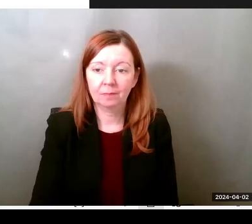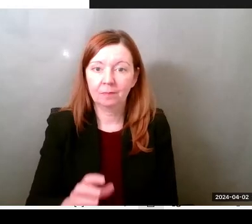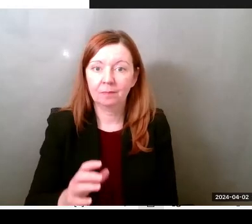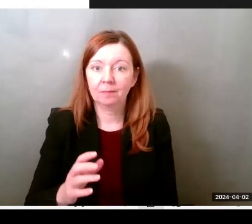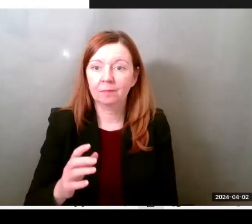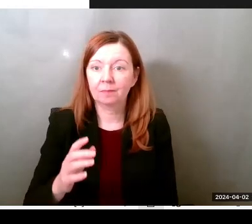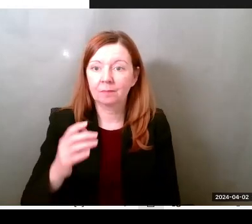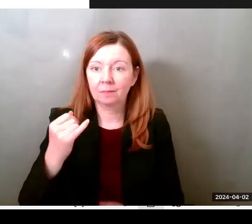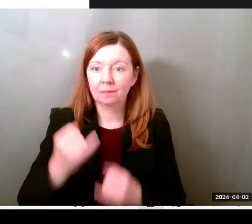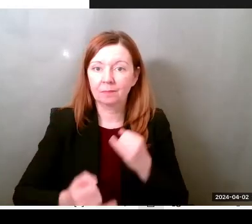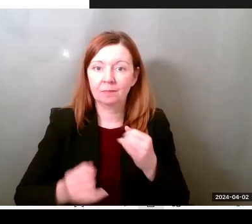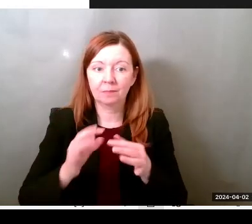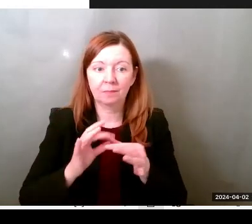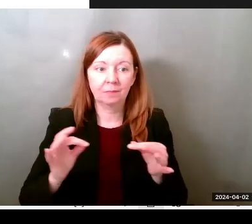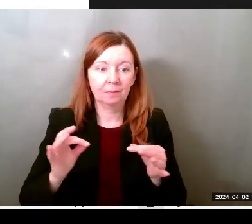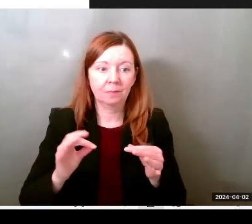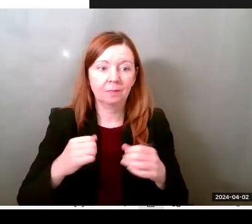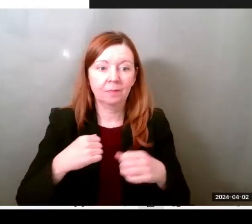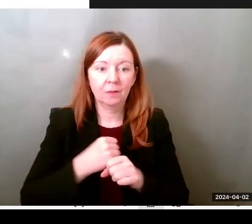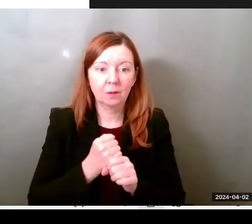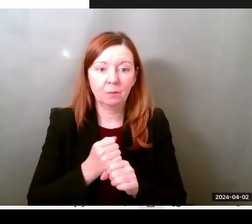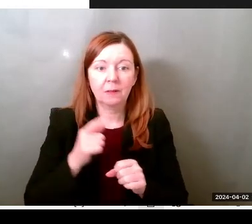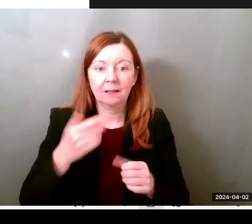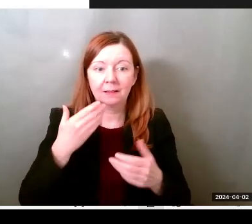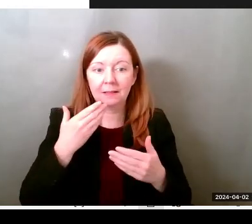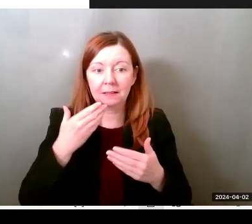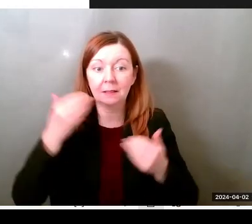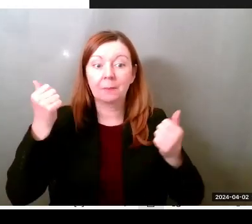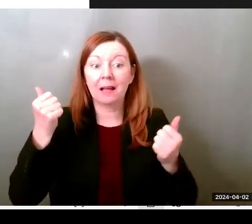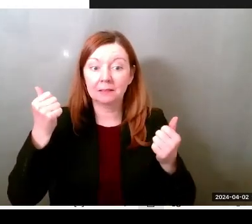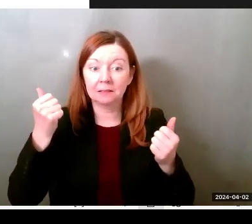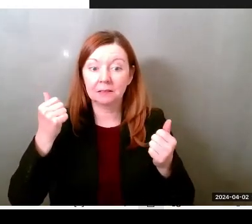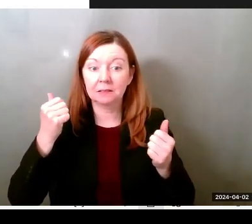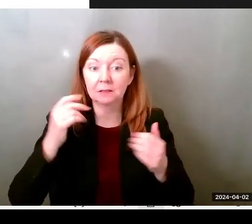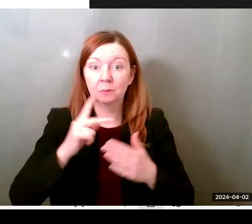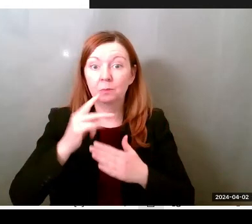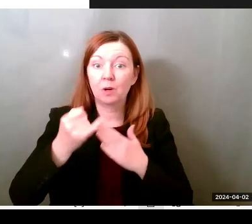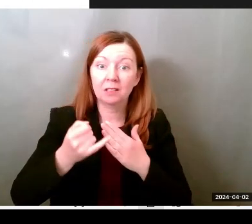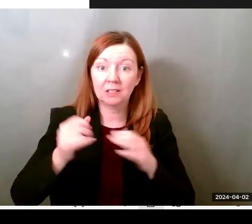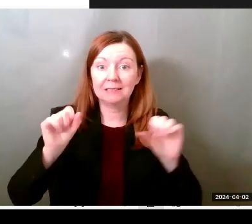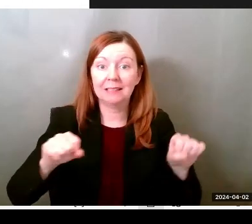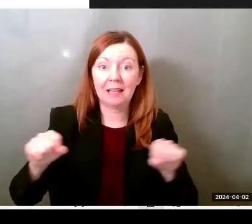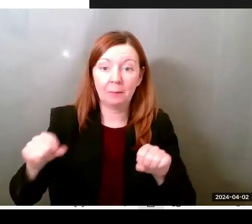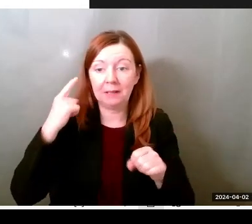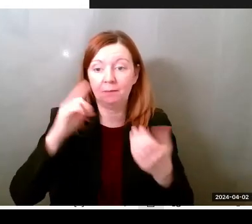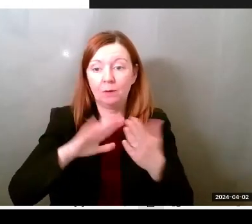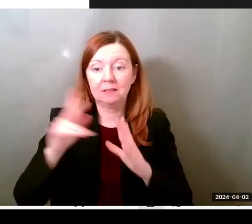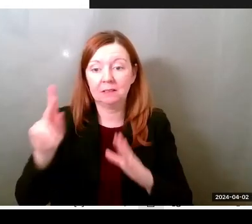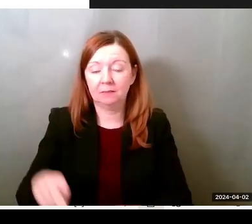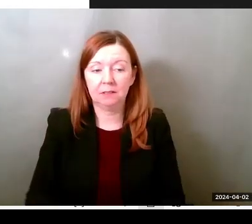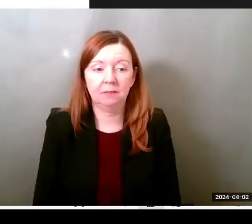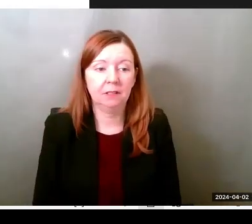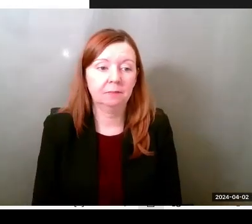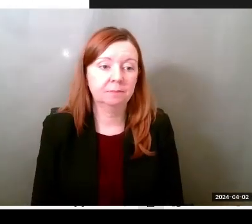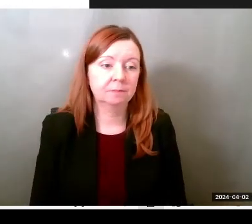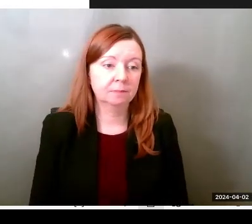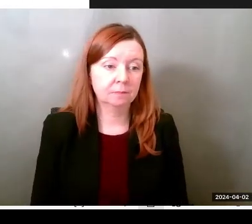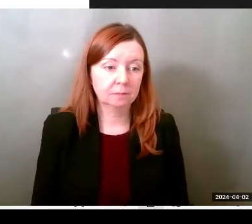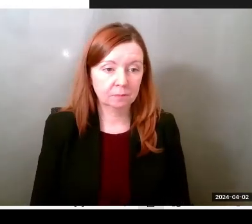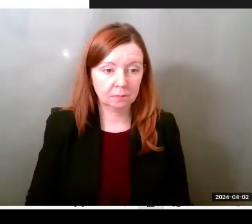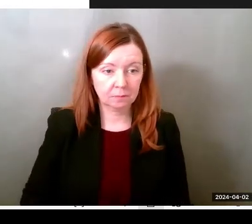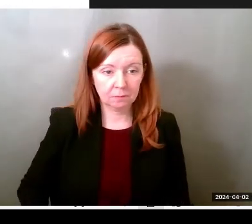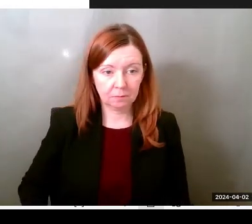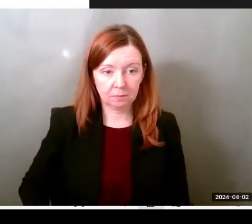And my last statement was, and to make this the best project that it can be for the city of Philadelphia.